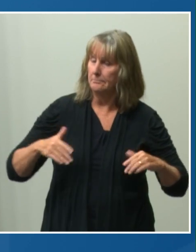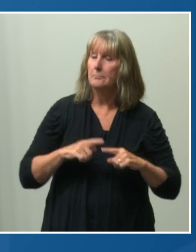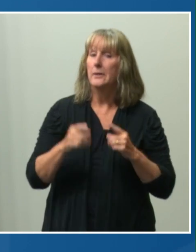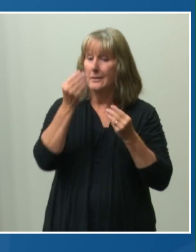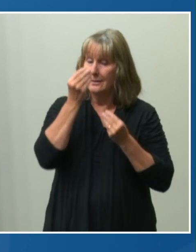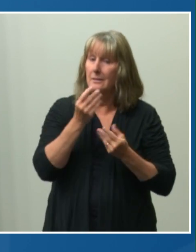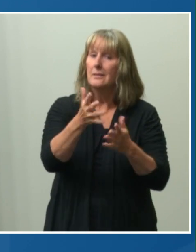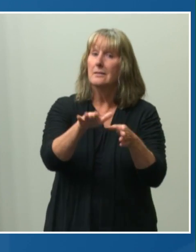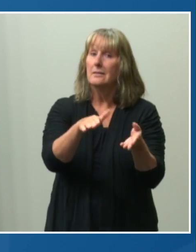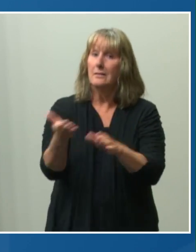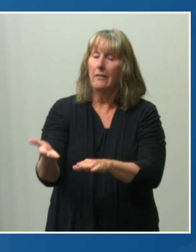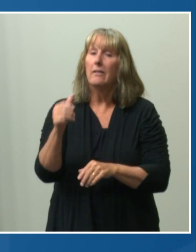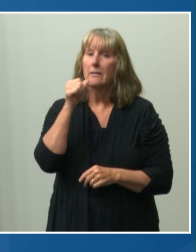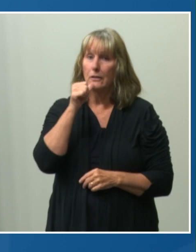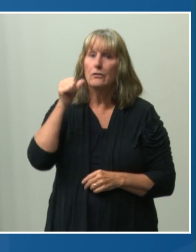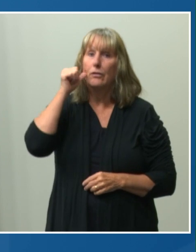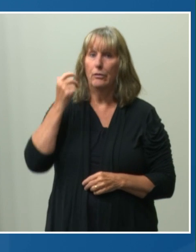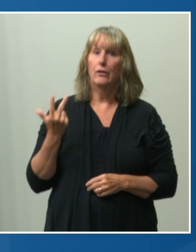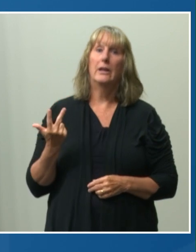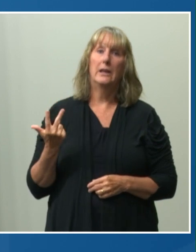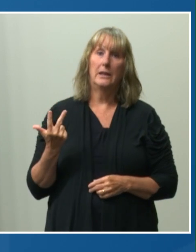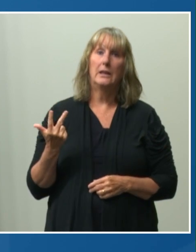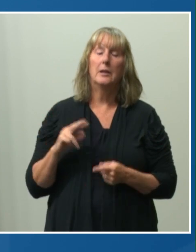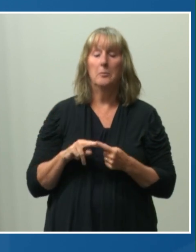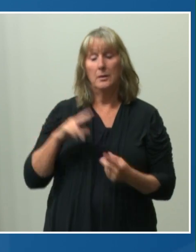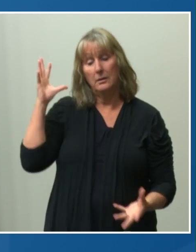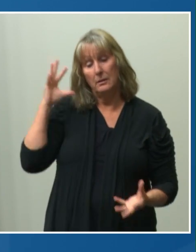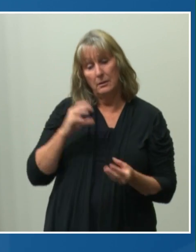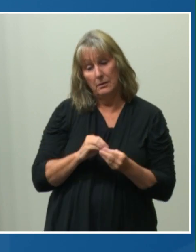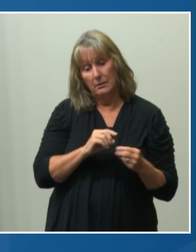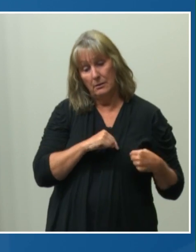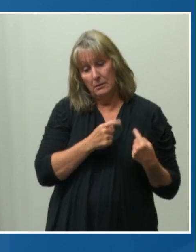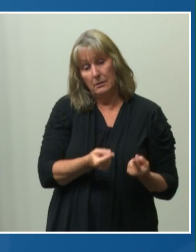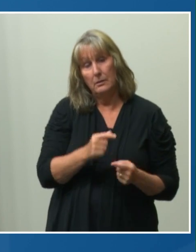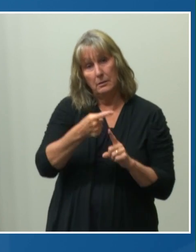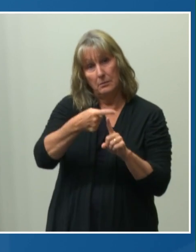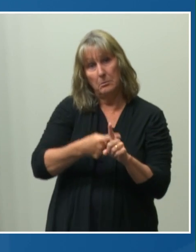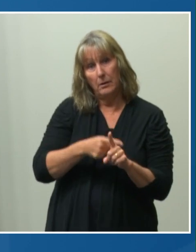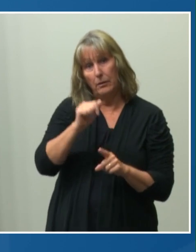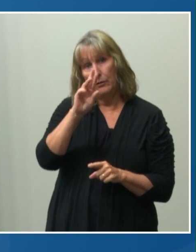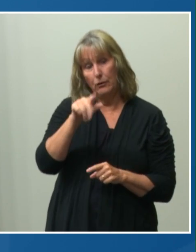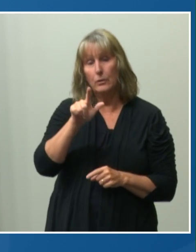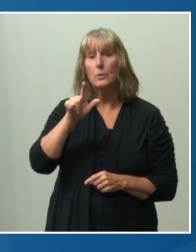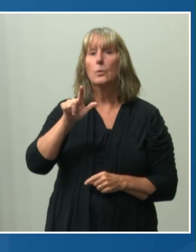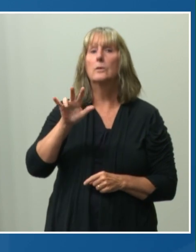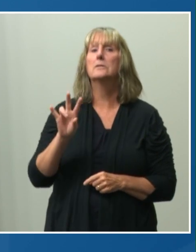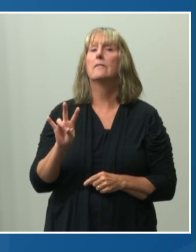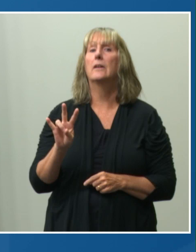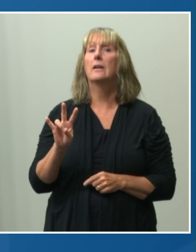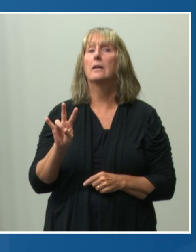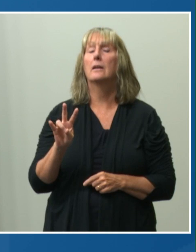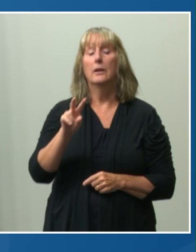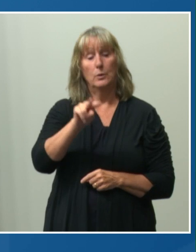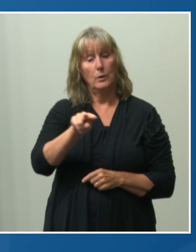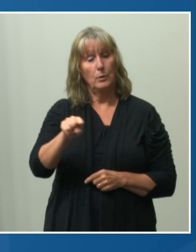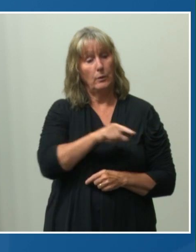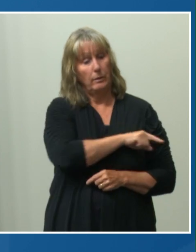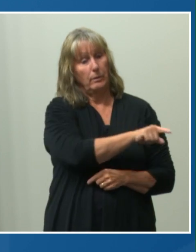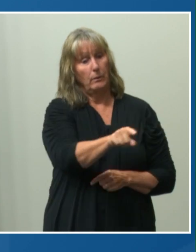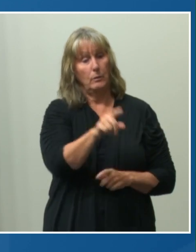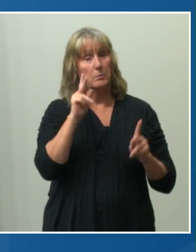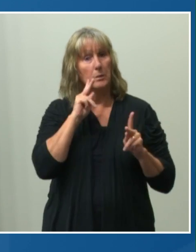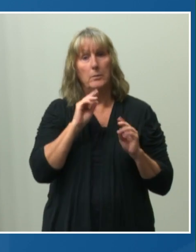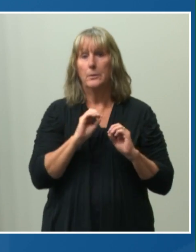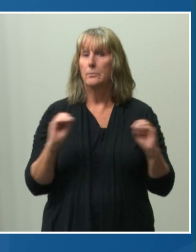3 yesterday, bringing the total number of deaths so far in August to 27. 22 of these individuals